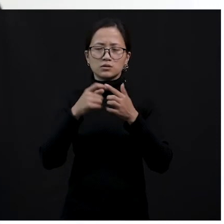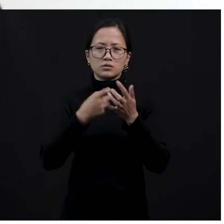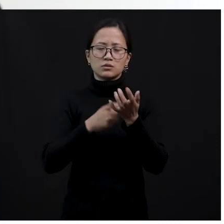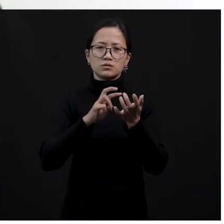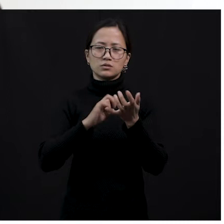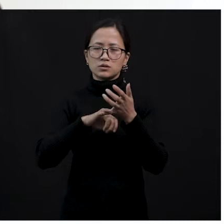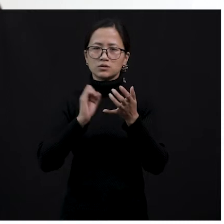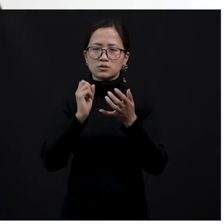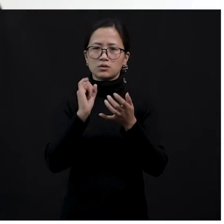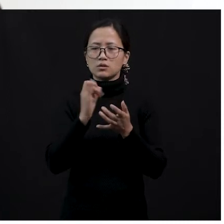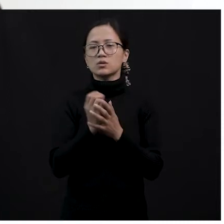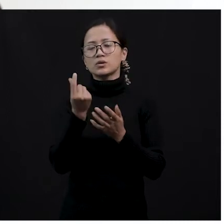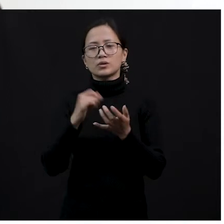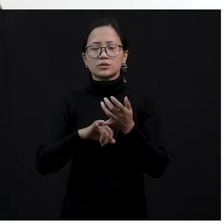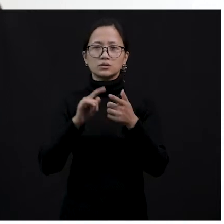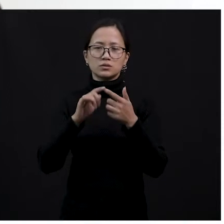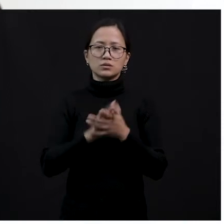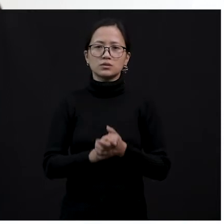case is a very unique case.